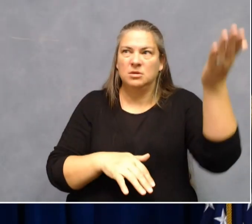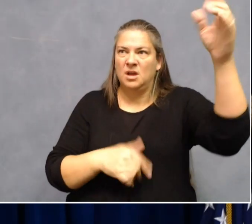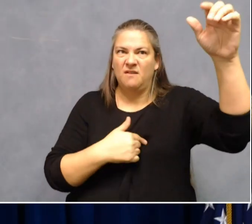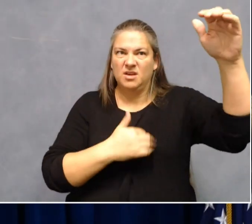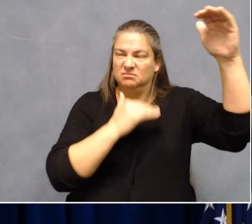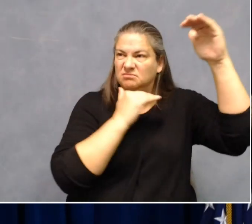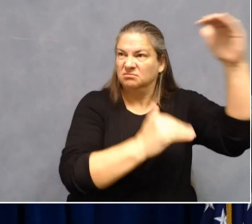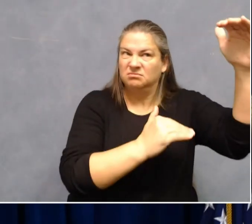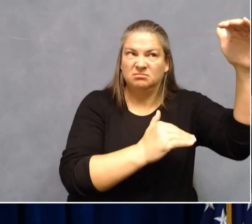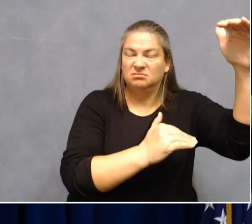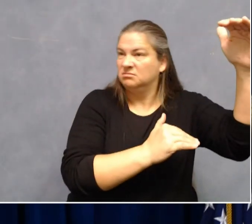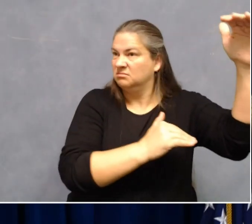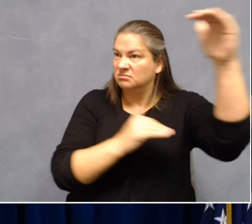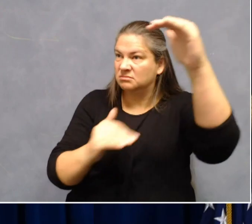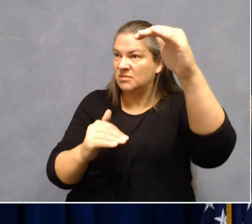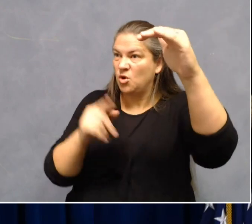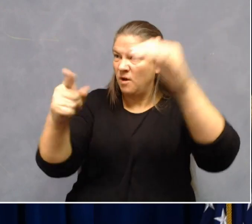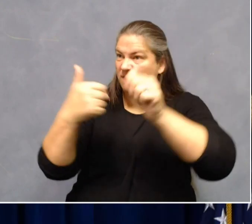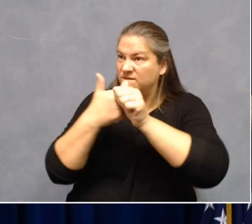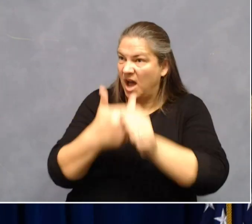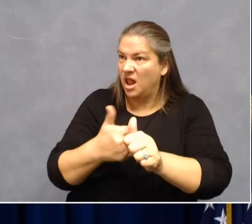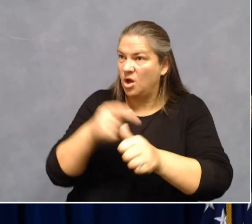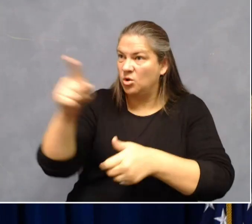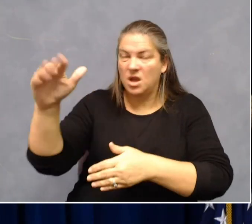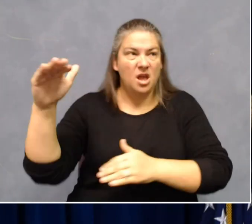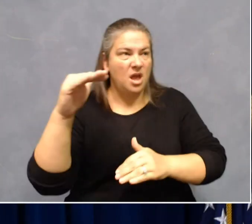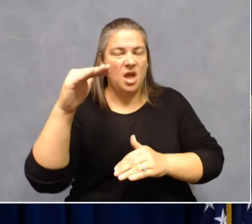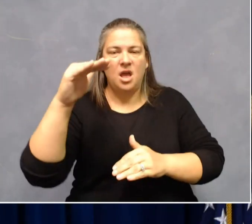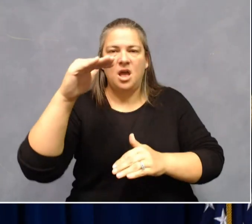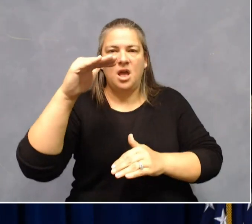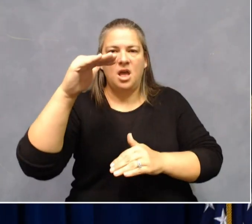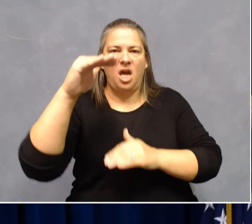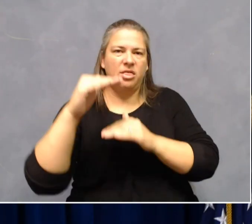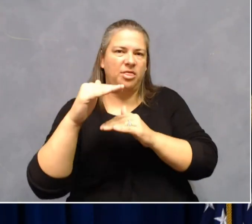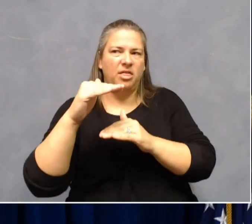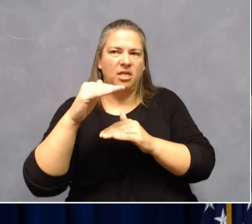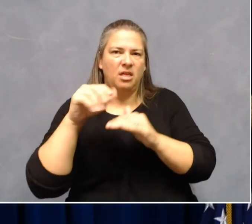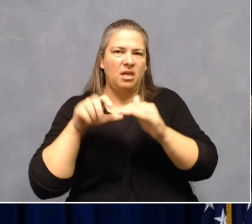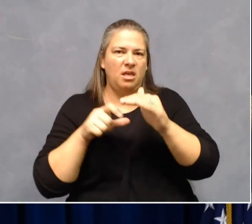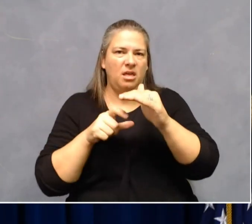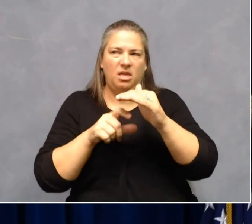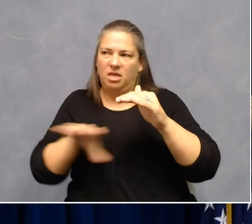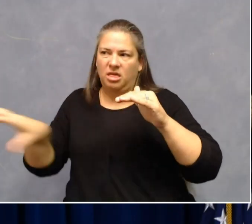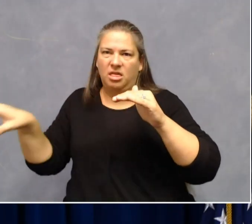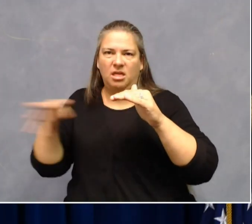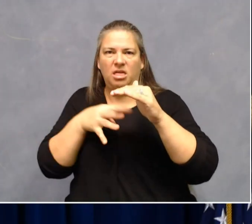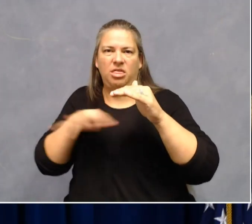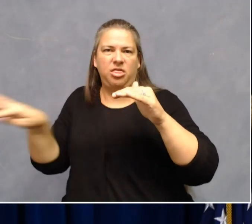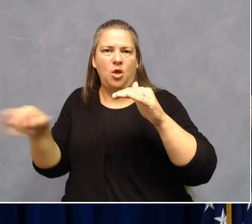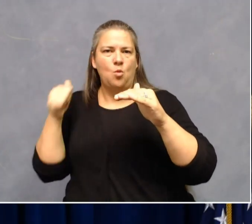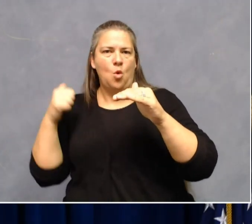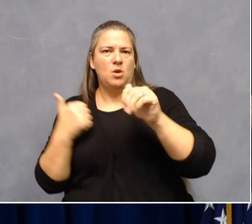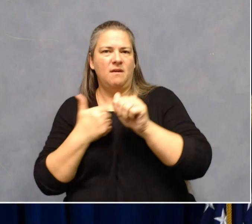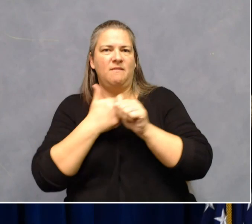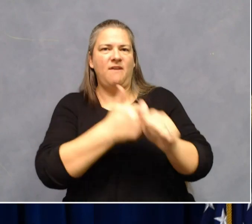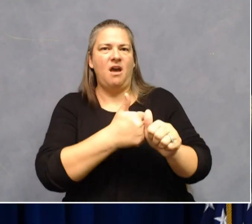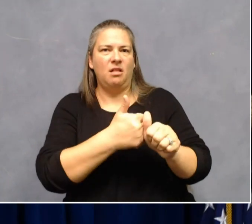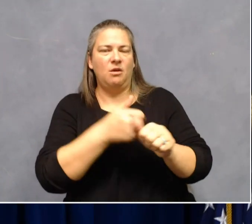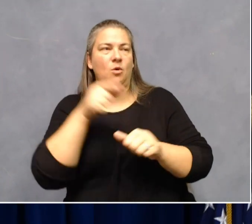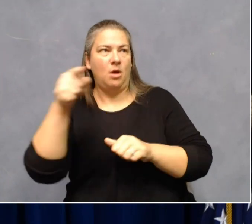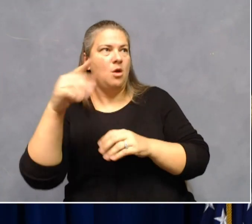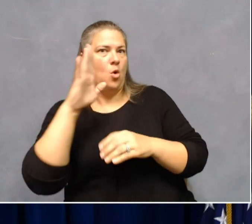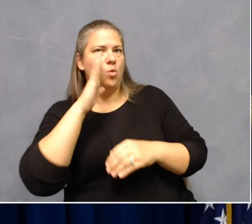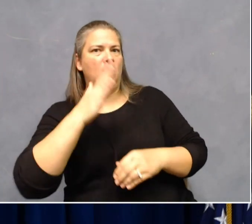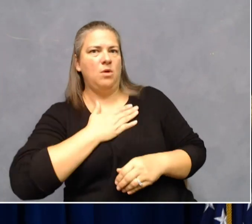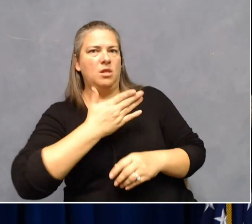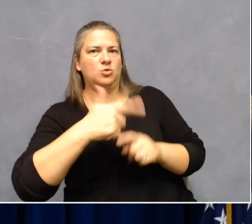reality. Now, the reality is we've got to get everybody banded together following the best practices that they are willing to.